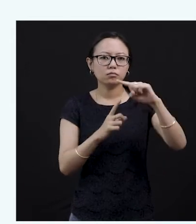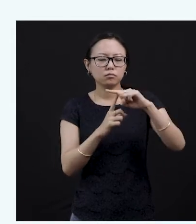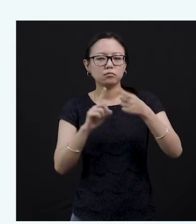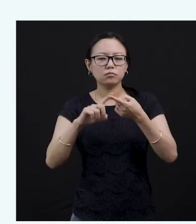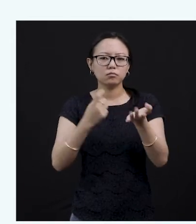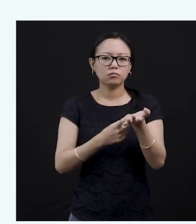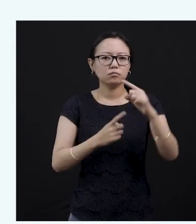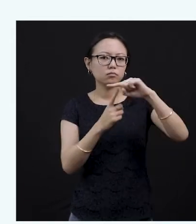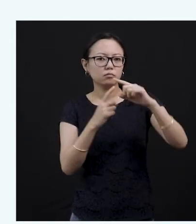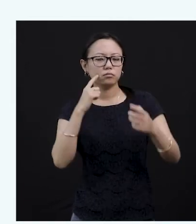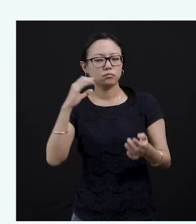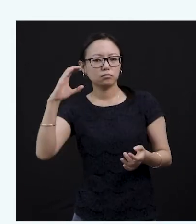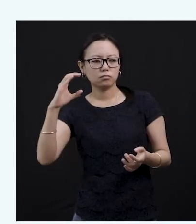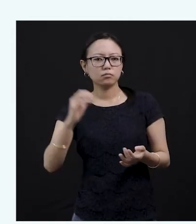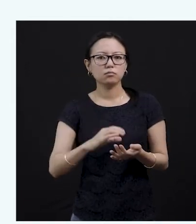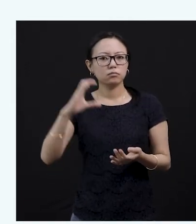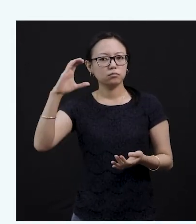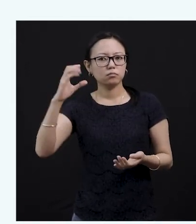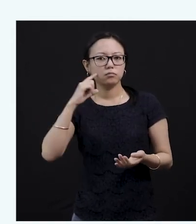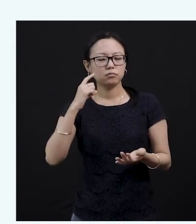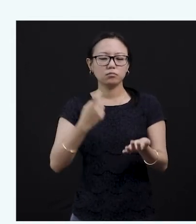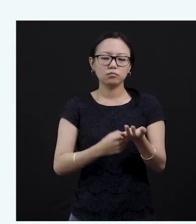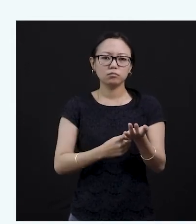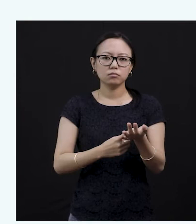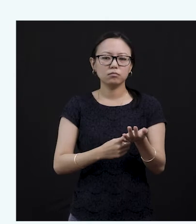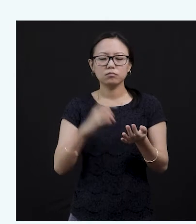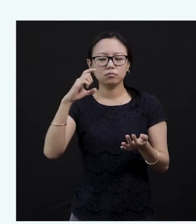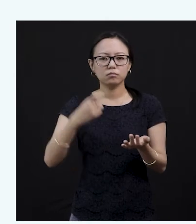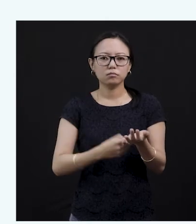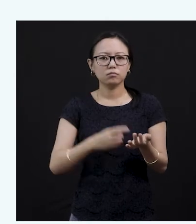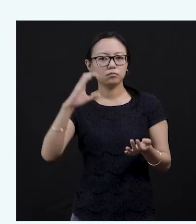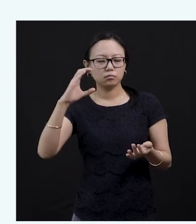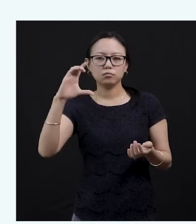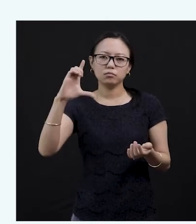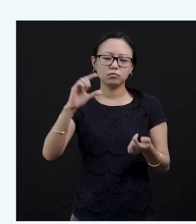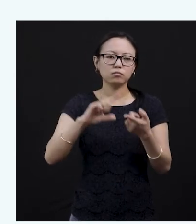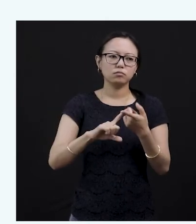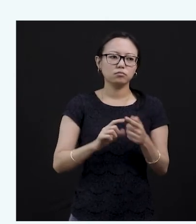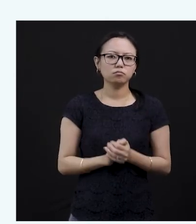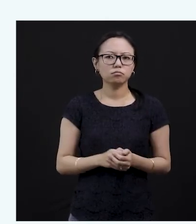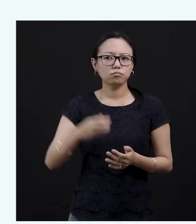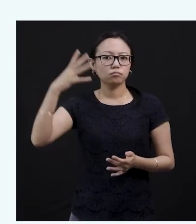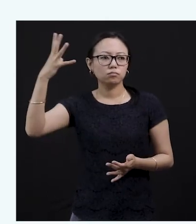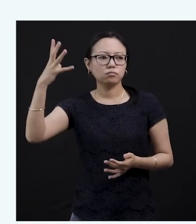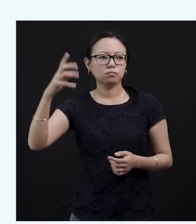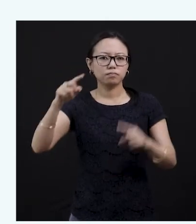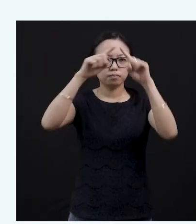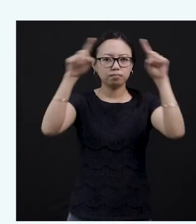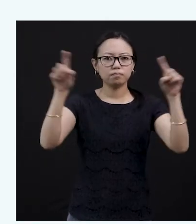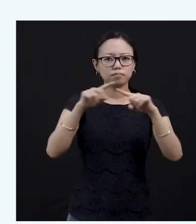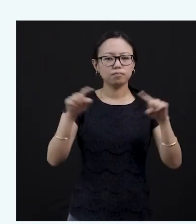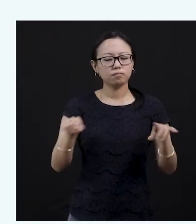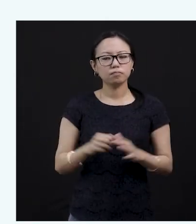Circle. So we have 4 very important lines of the latitude. Alright, so altogether